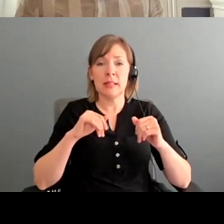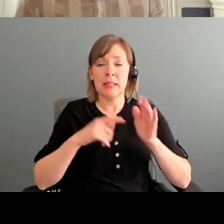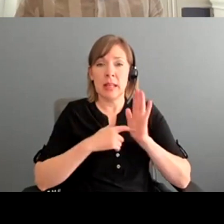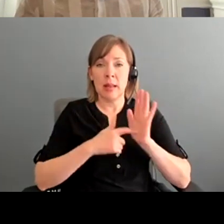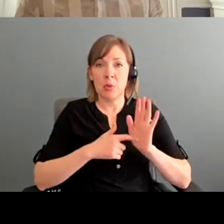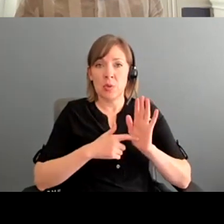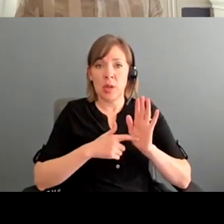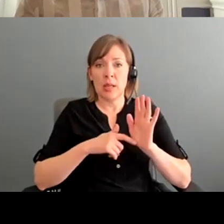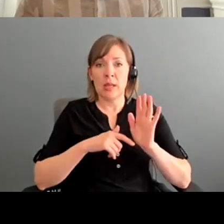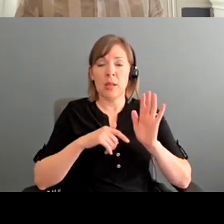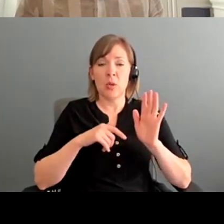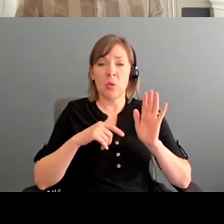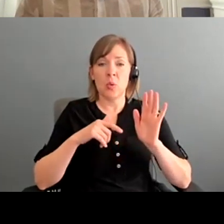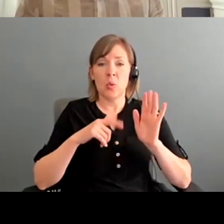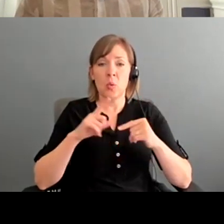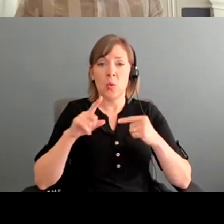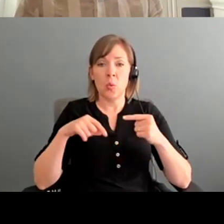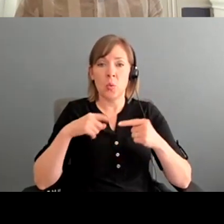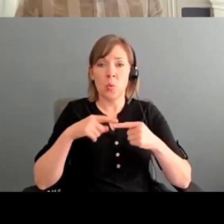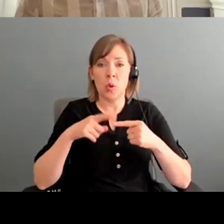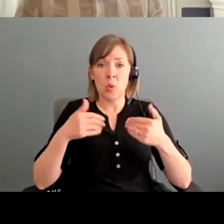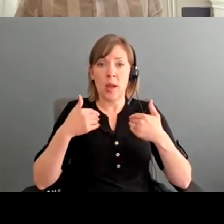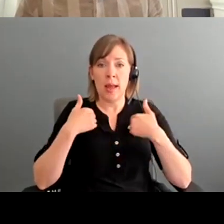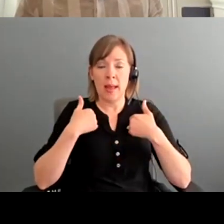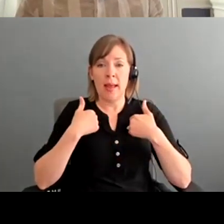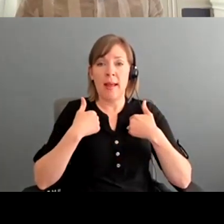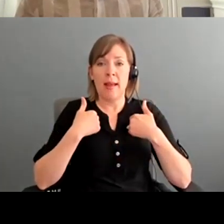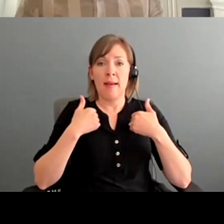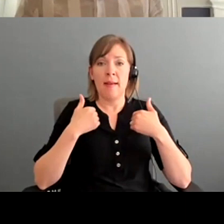demonstrated, when you have the